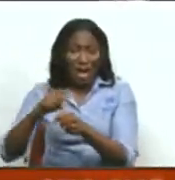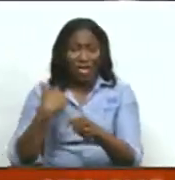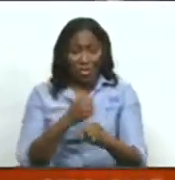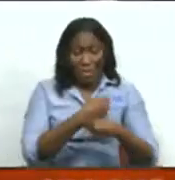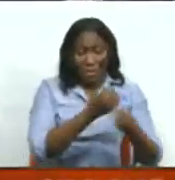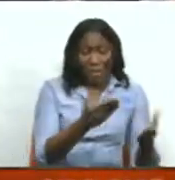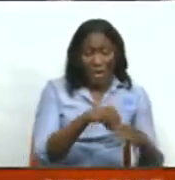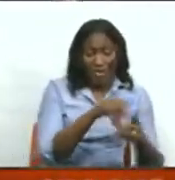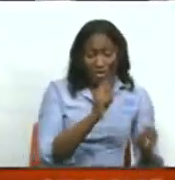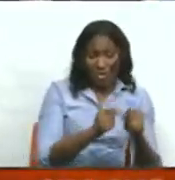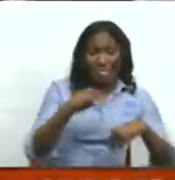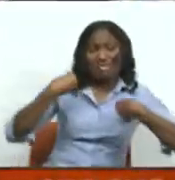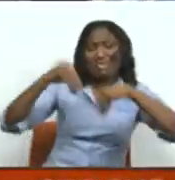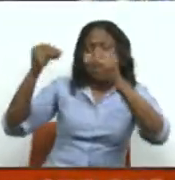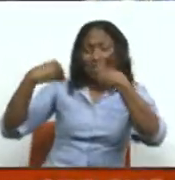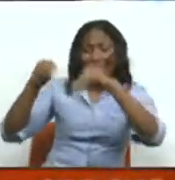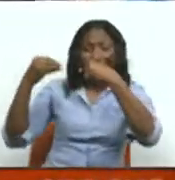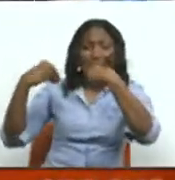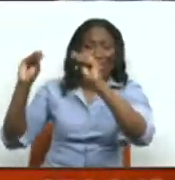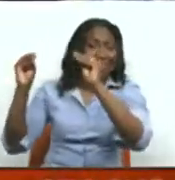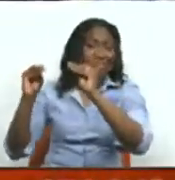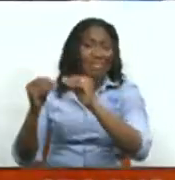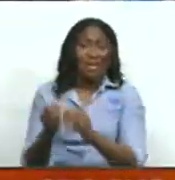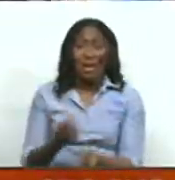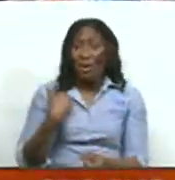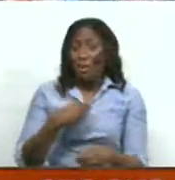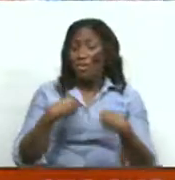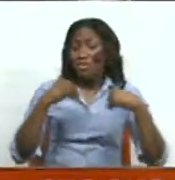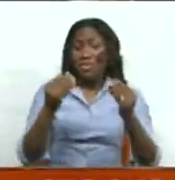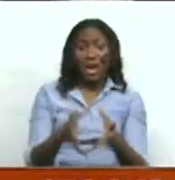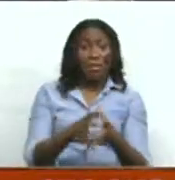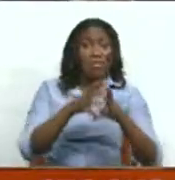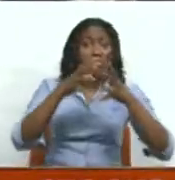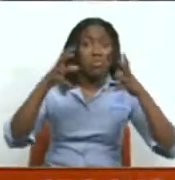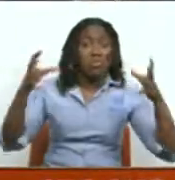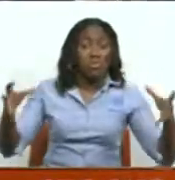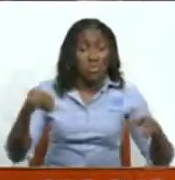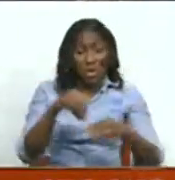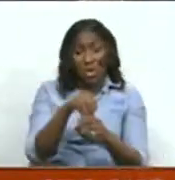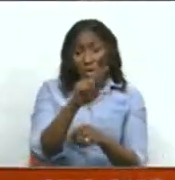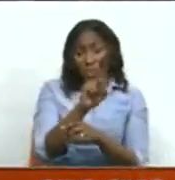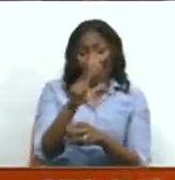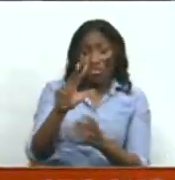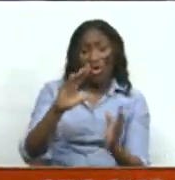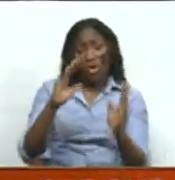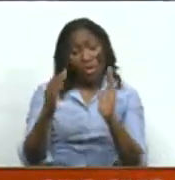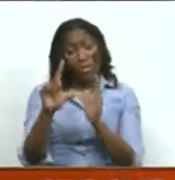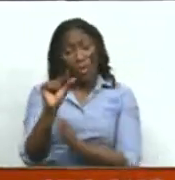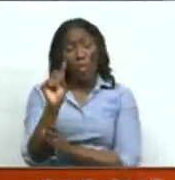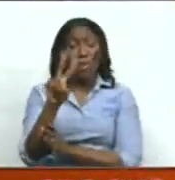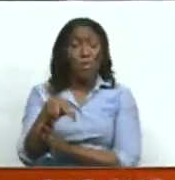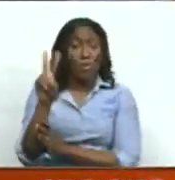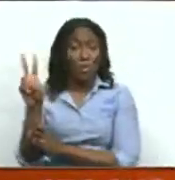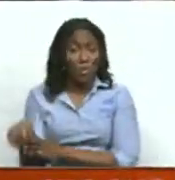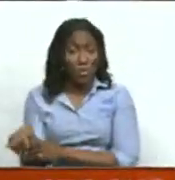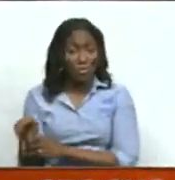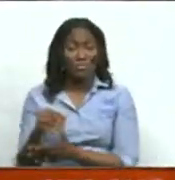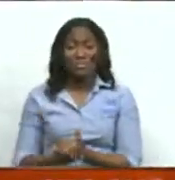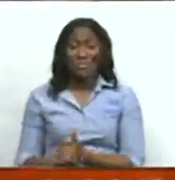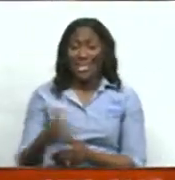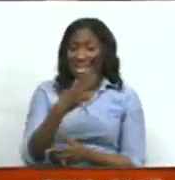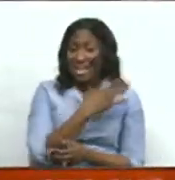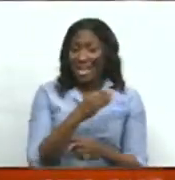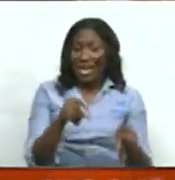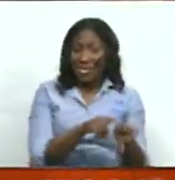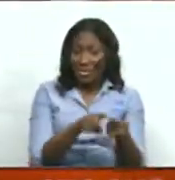404 million tons in 2023, up from 397 million tons in 2022, with tight supplies of